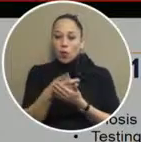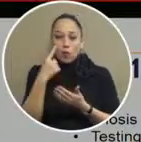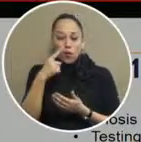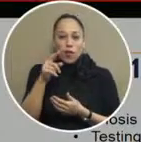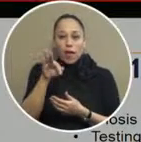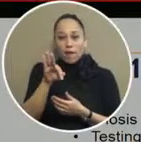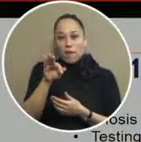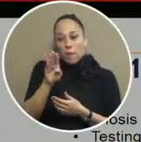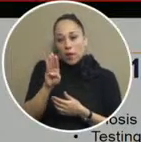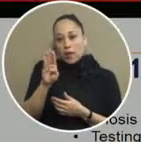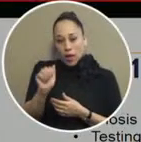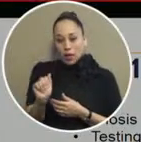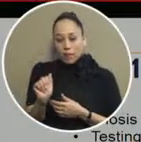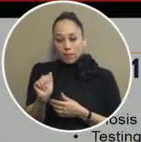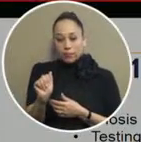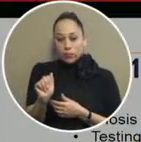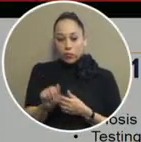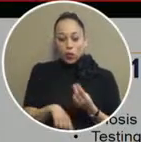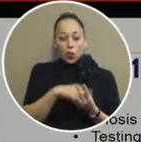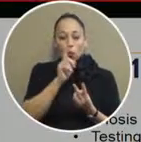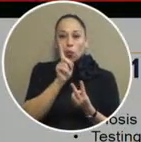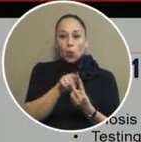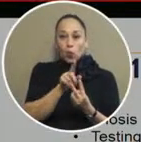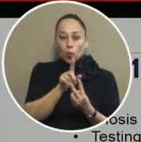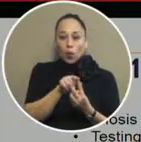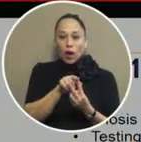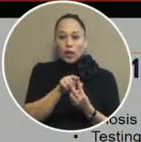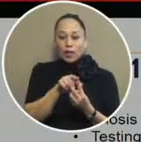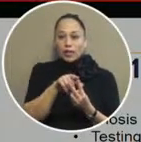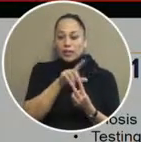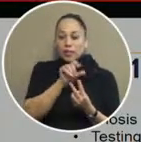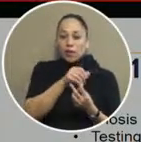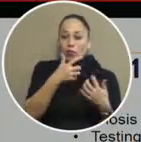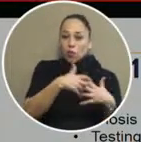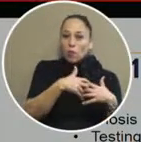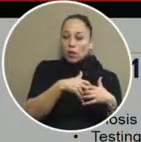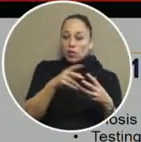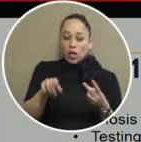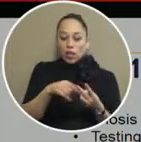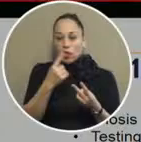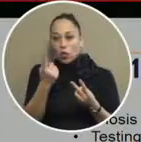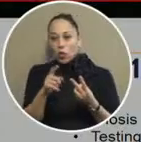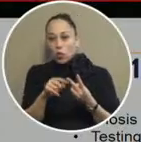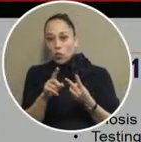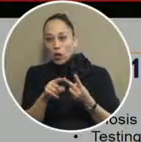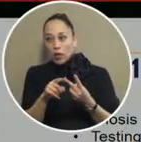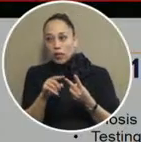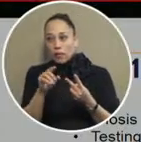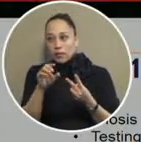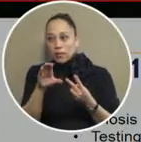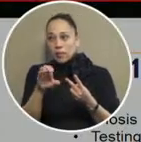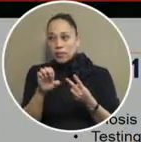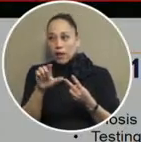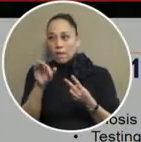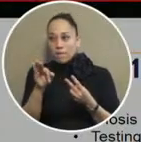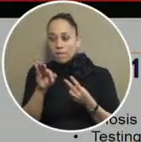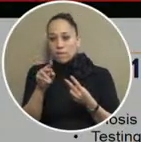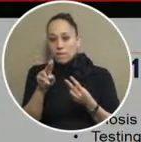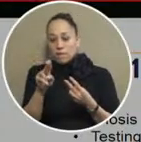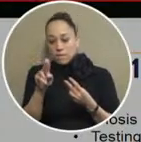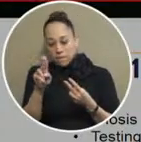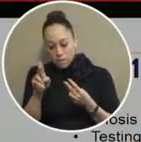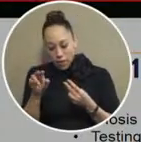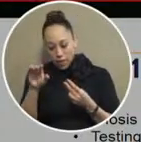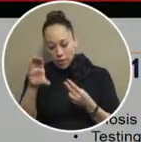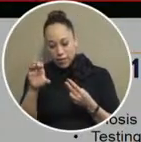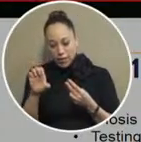FDA. One of them is the Abbott machine, and the other one is Cephalid. Both of them give us a